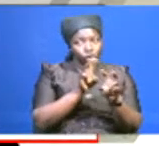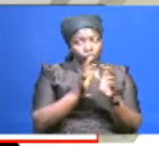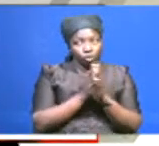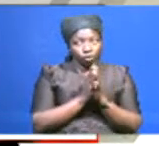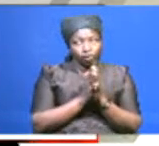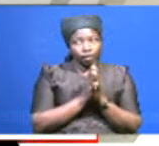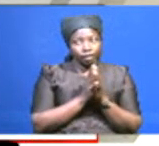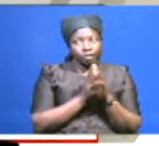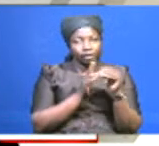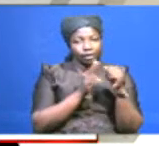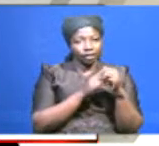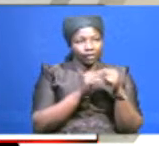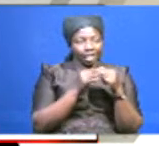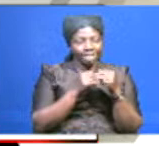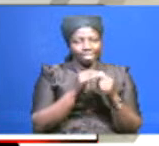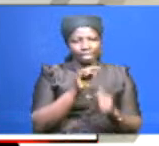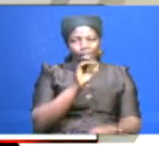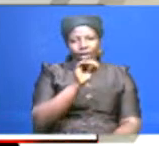9.78 on Manyala,